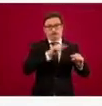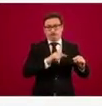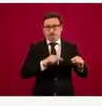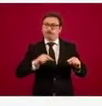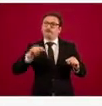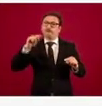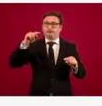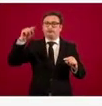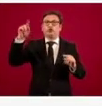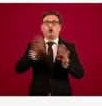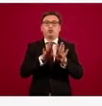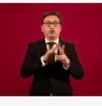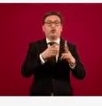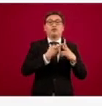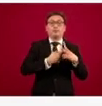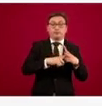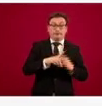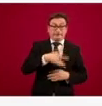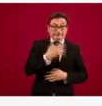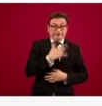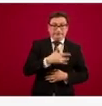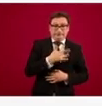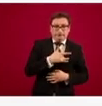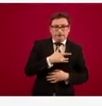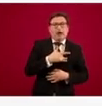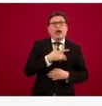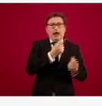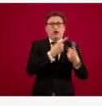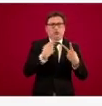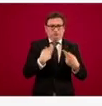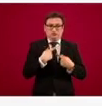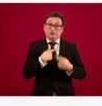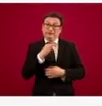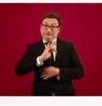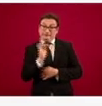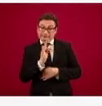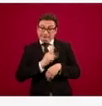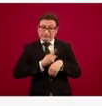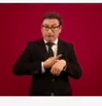us face this pandemic in the future.